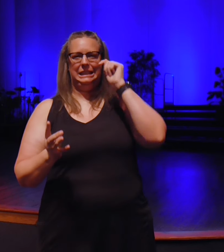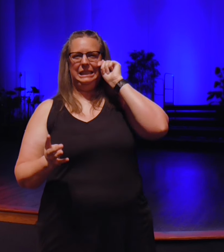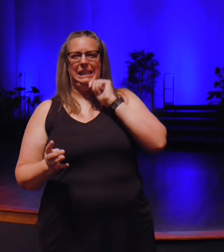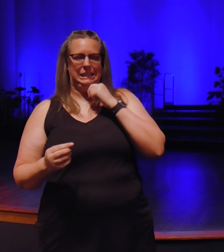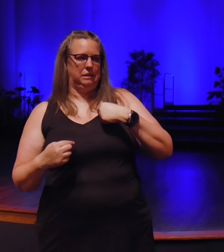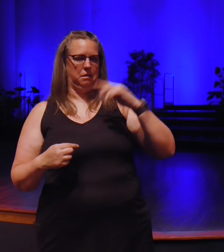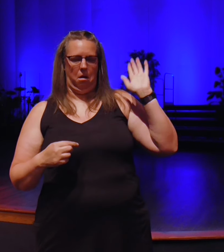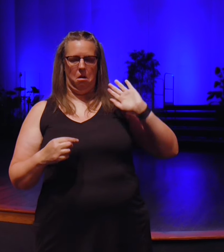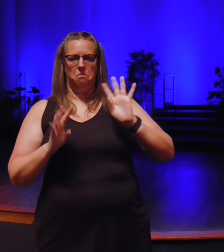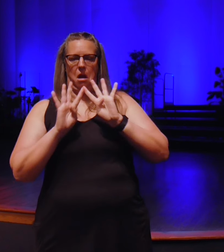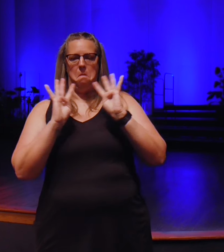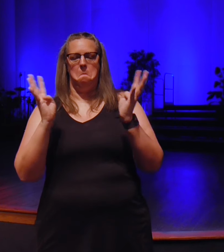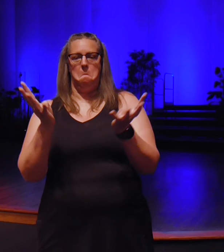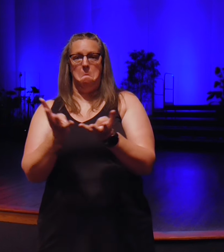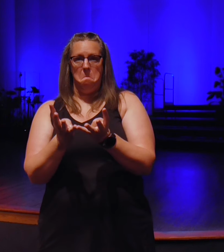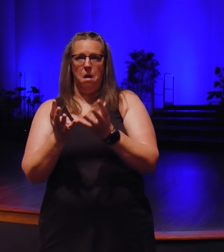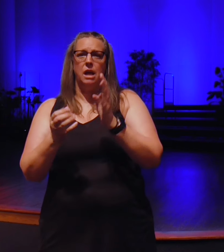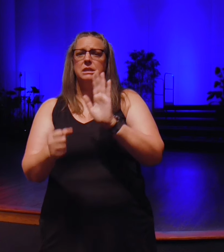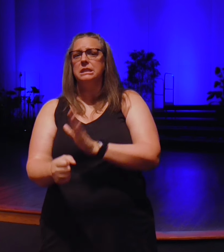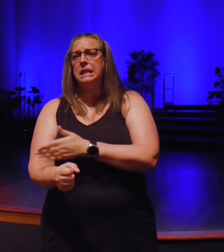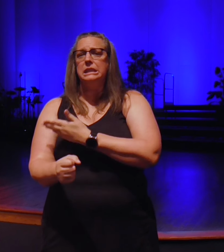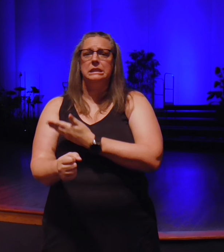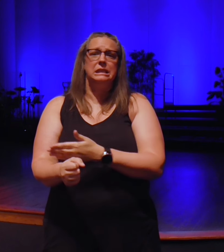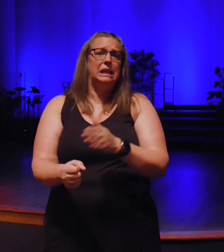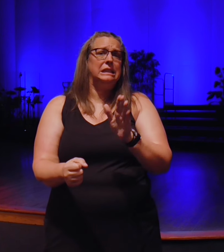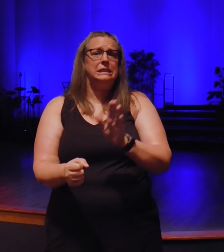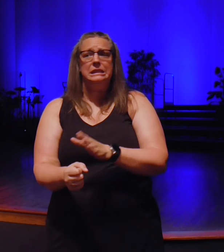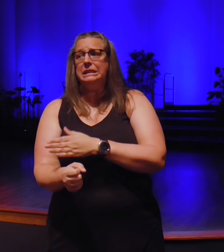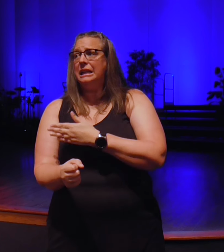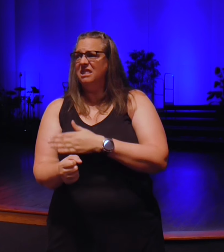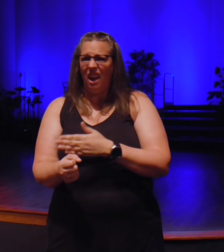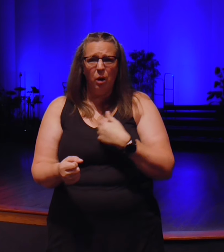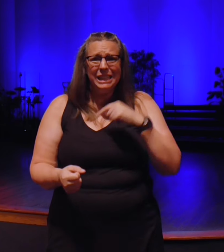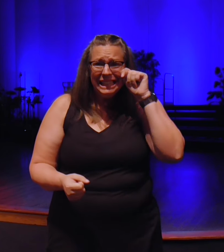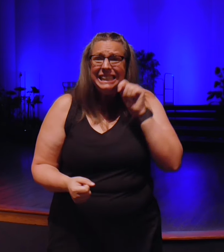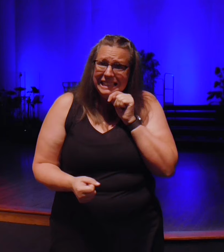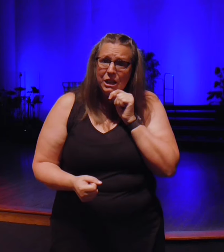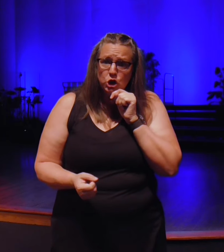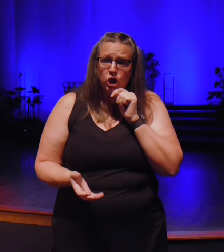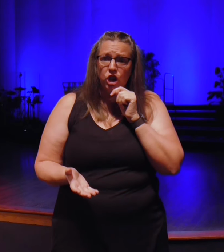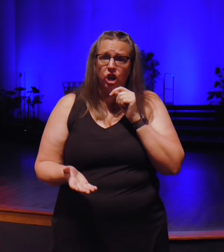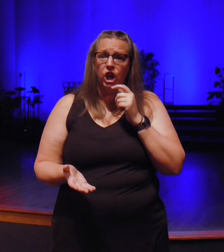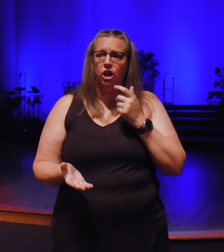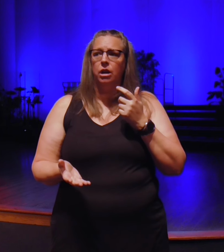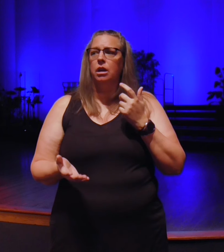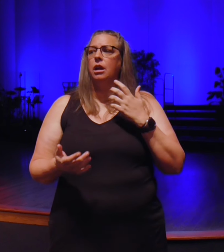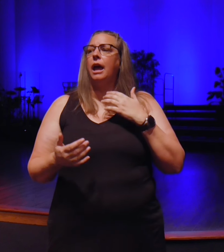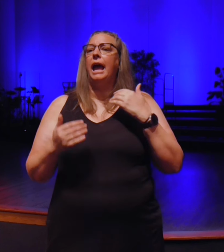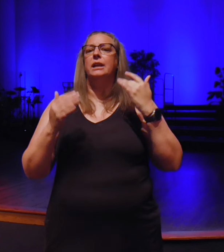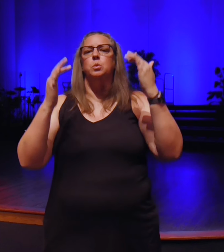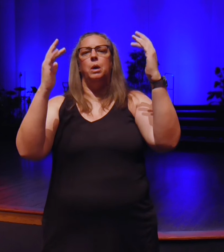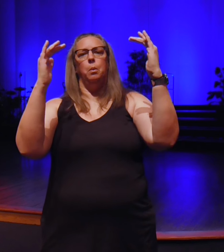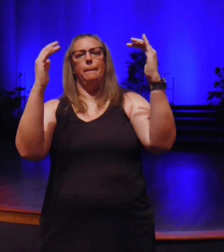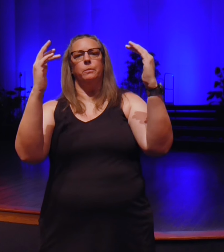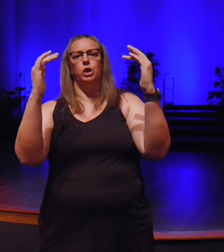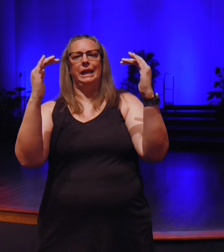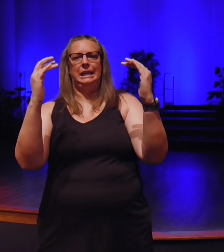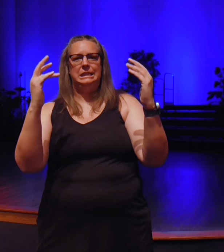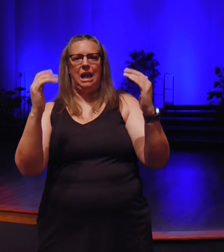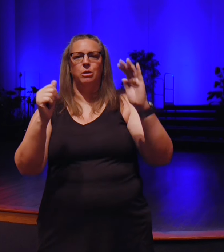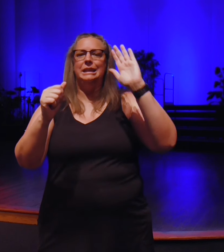together, teenagers, for God's sake. And we'd move it down from the singing to a